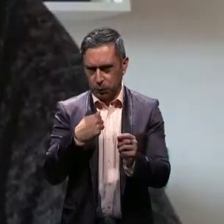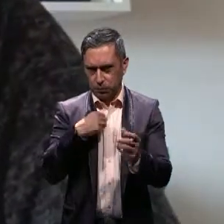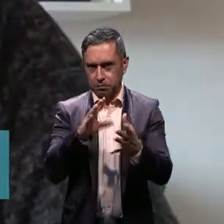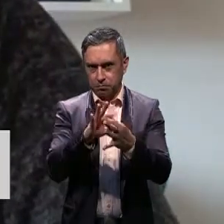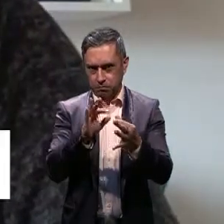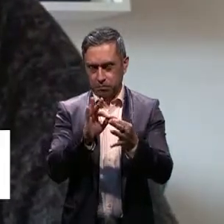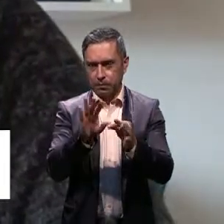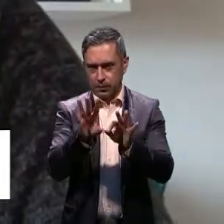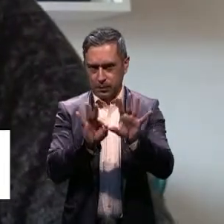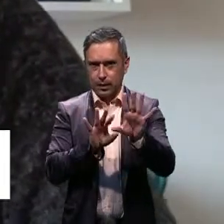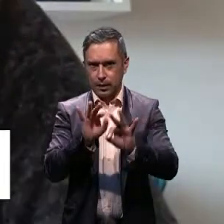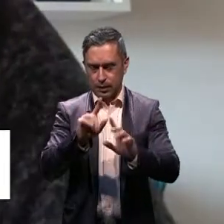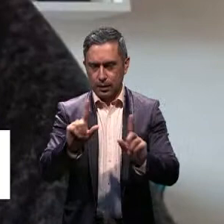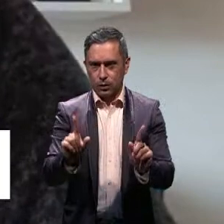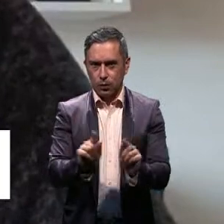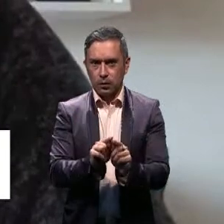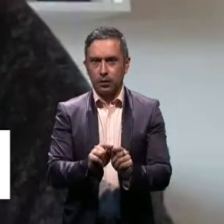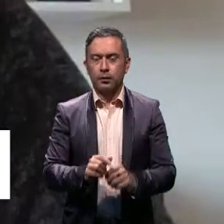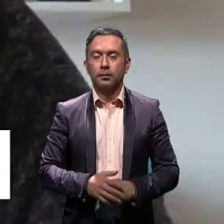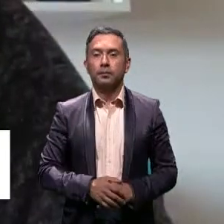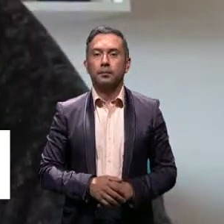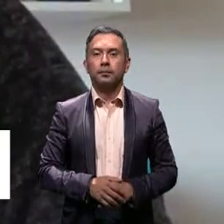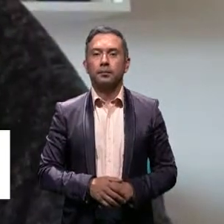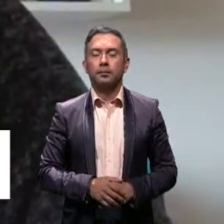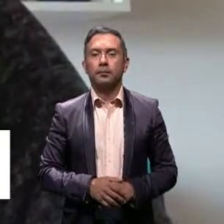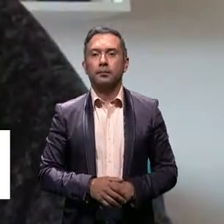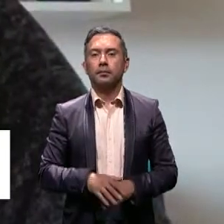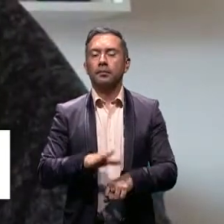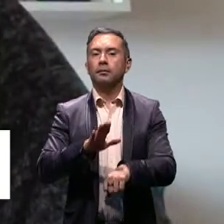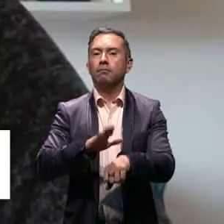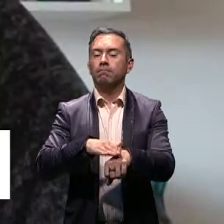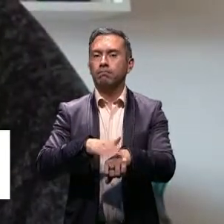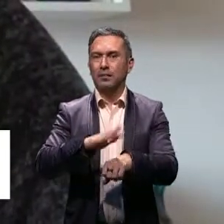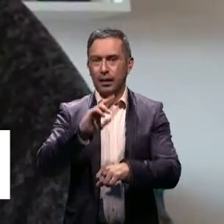like to summarize and